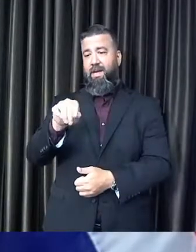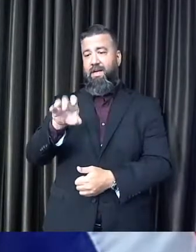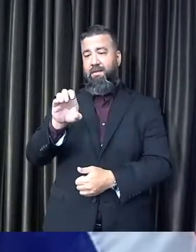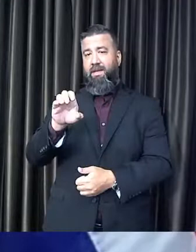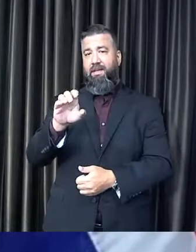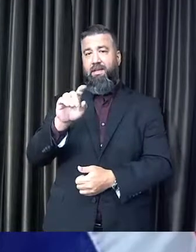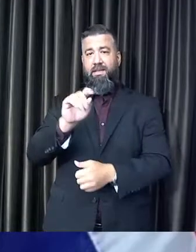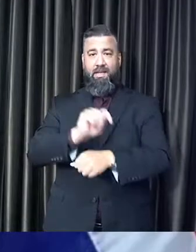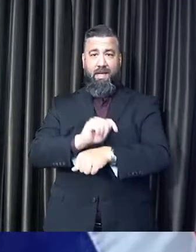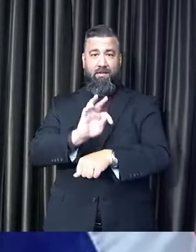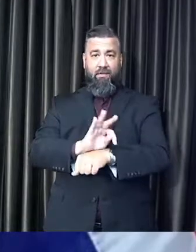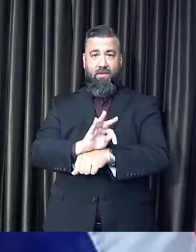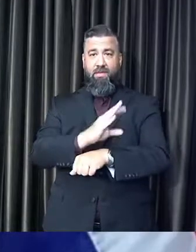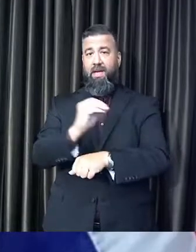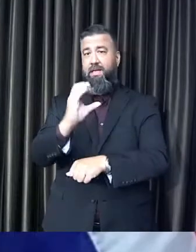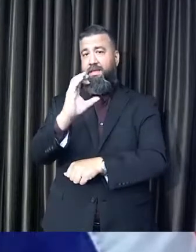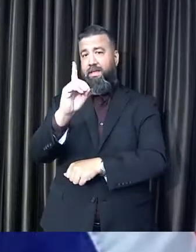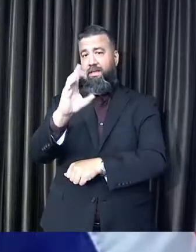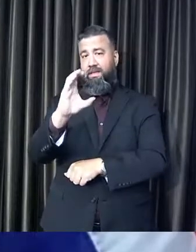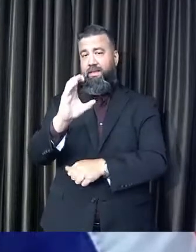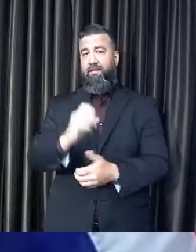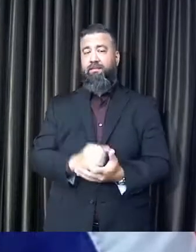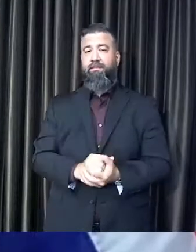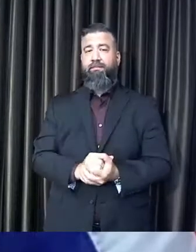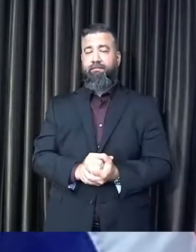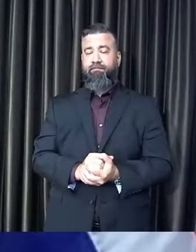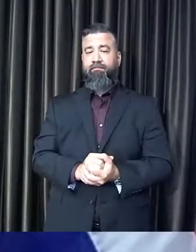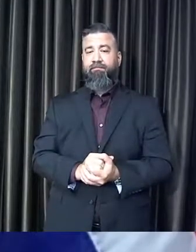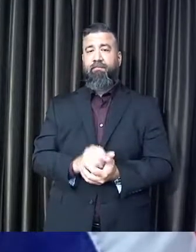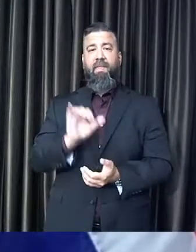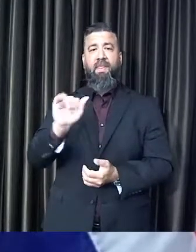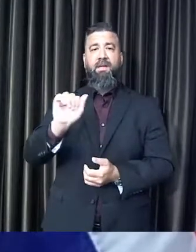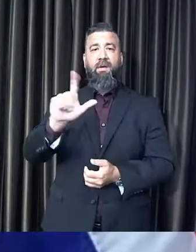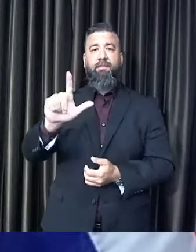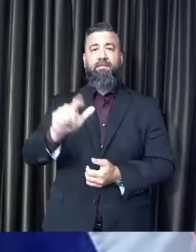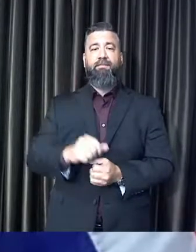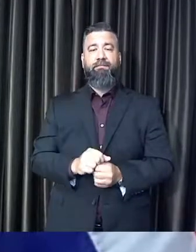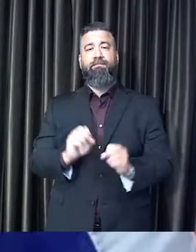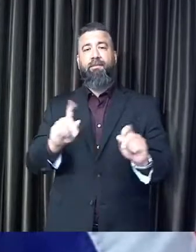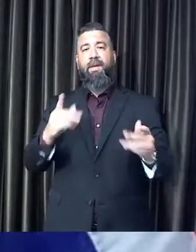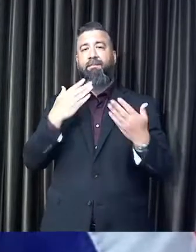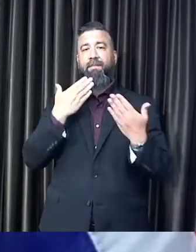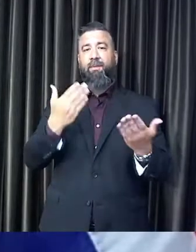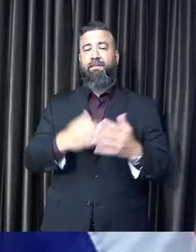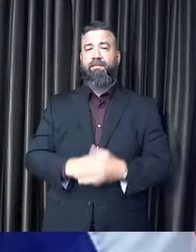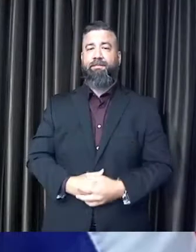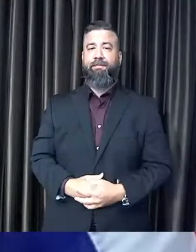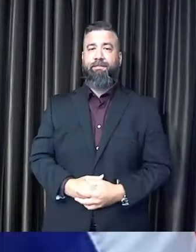and CDC. Dr. Page, that's all we have for now. Okay, thank you.